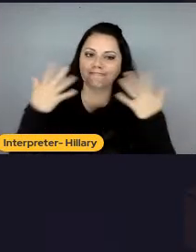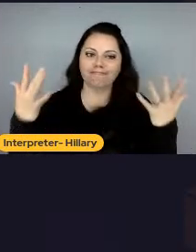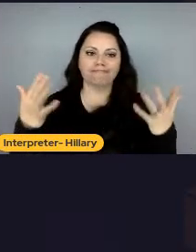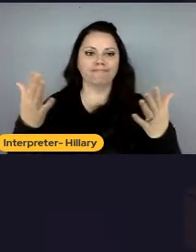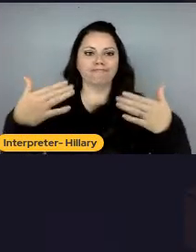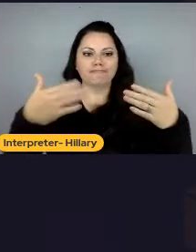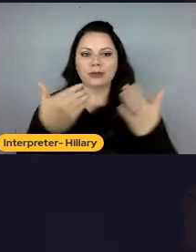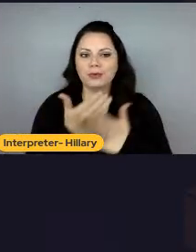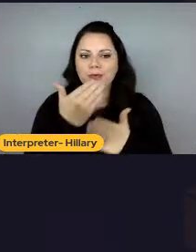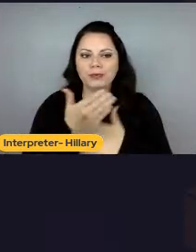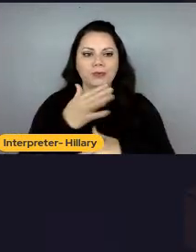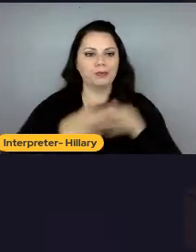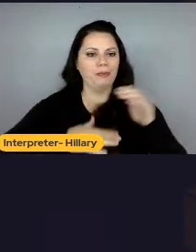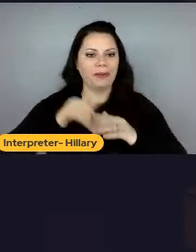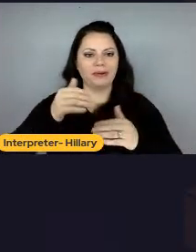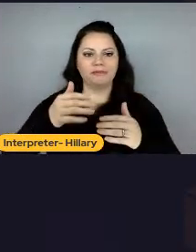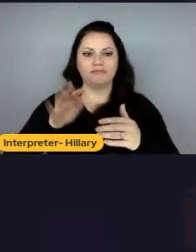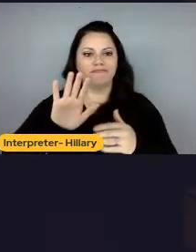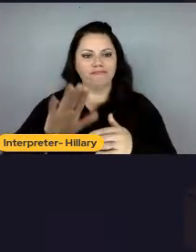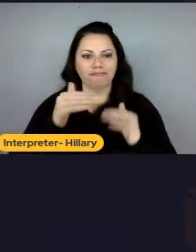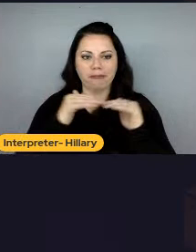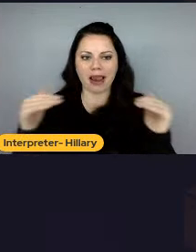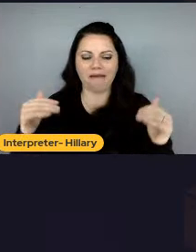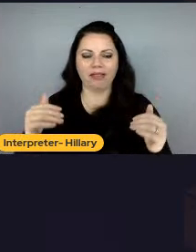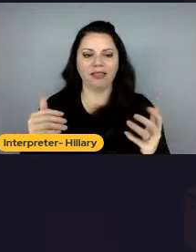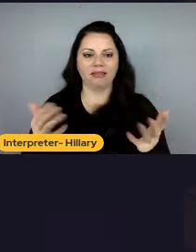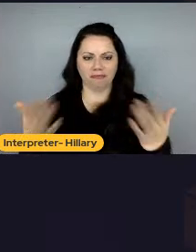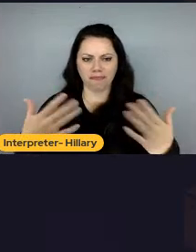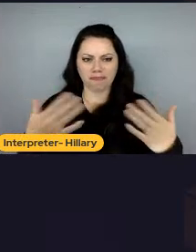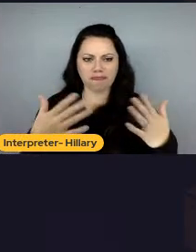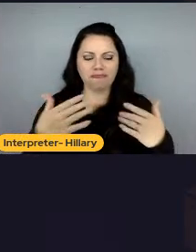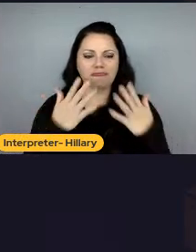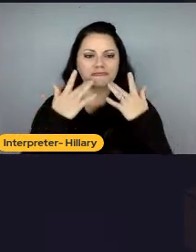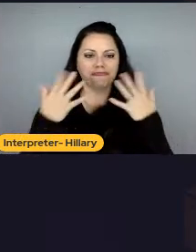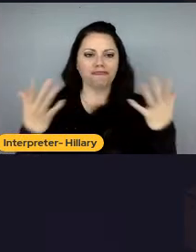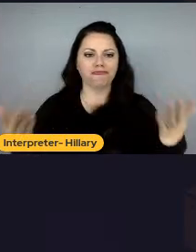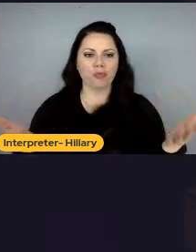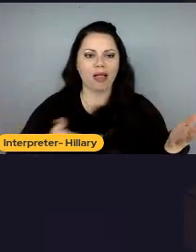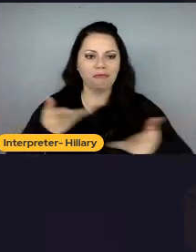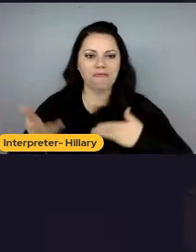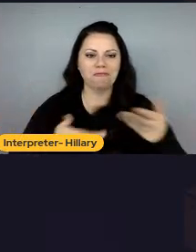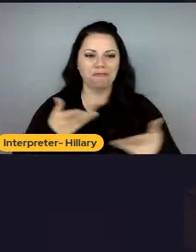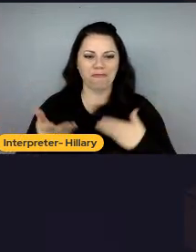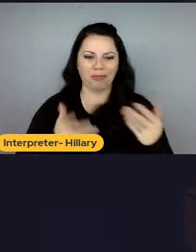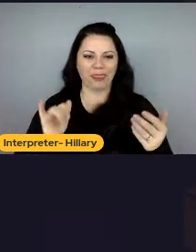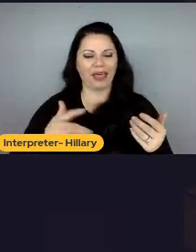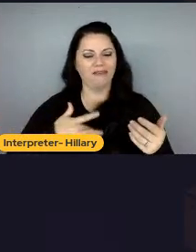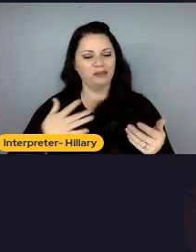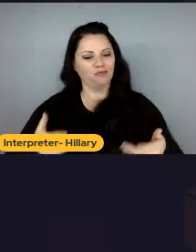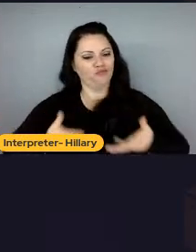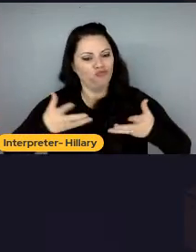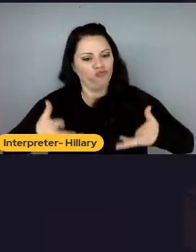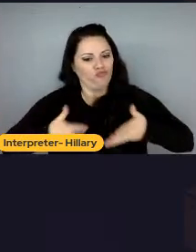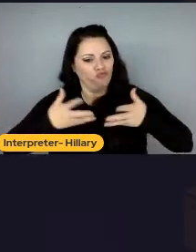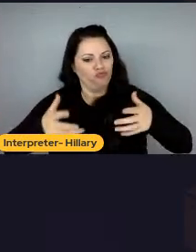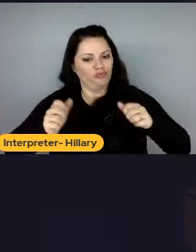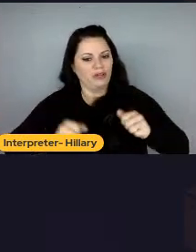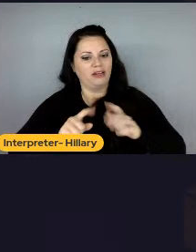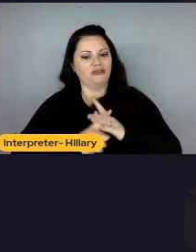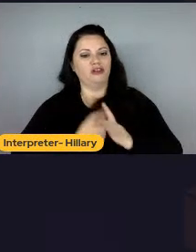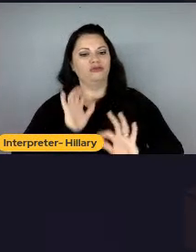newcomers regardless of their level of AWS proficiency. So I think that's what encouraged me to start